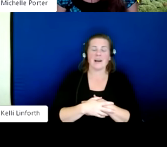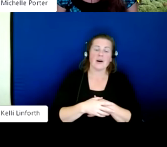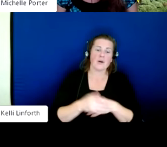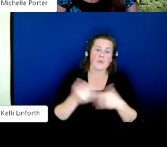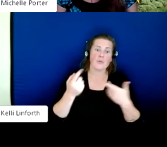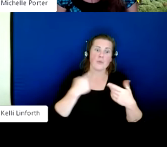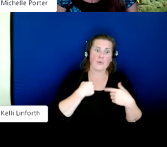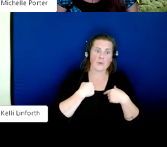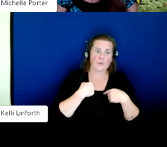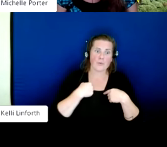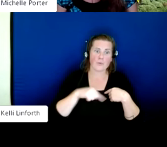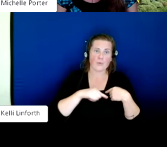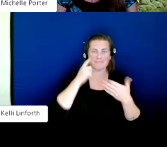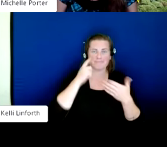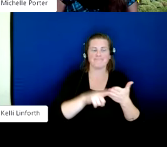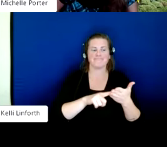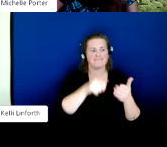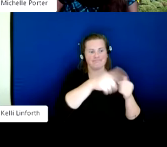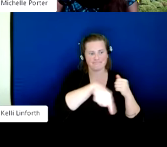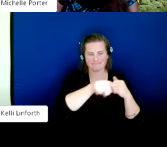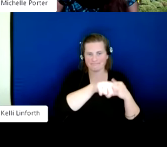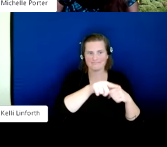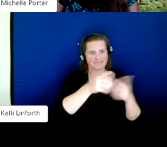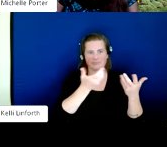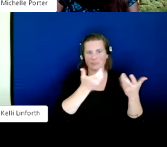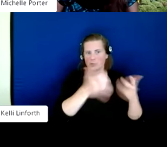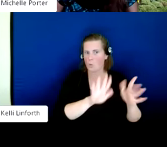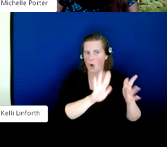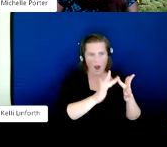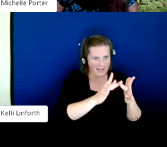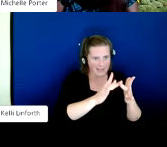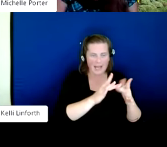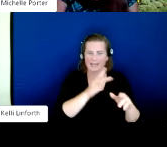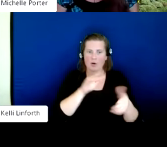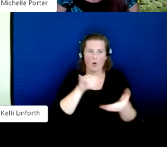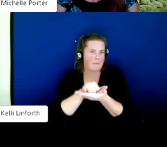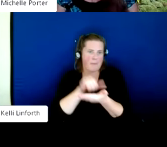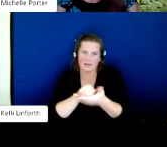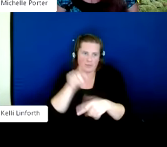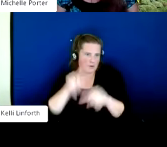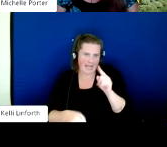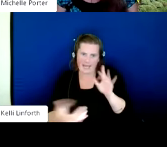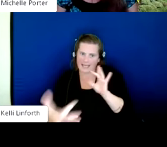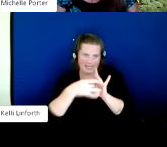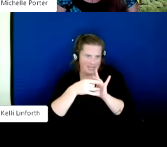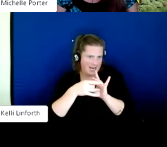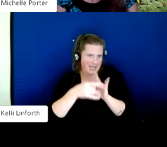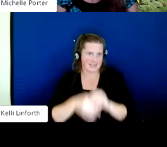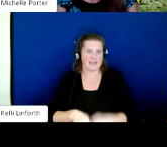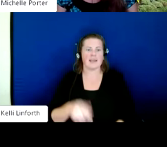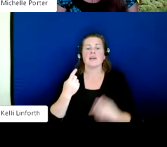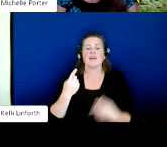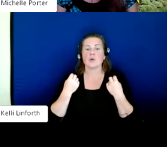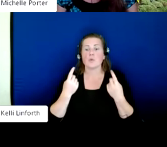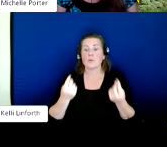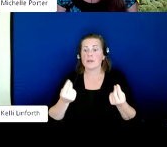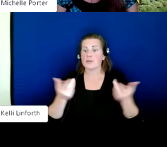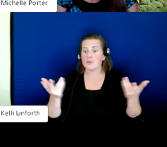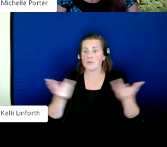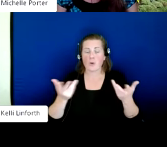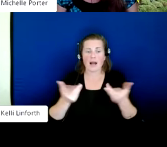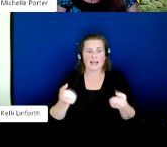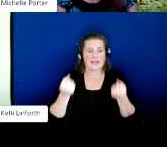to participate in an online program. So we worked with many community organizations across